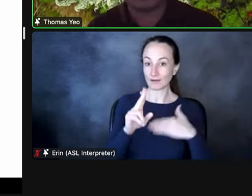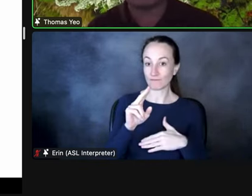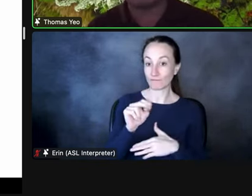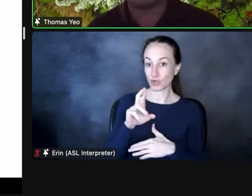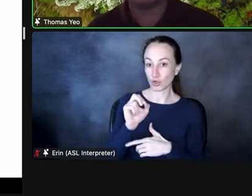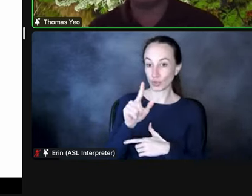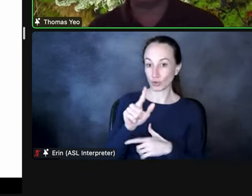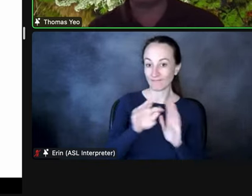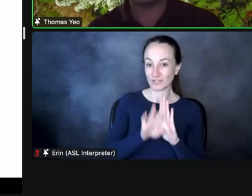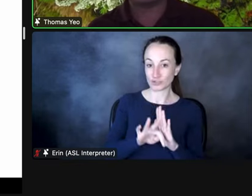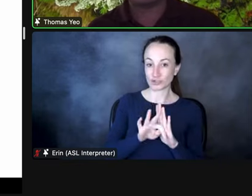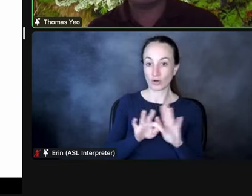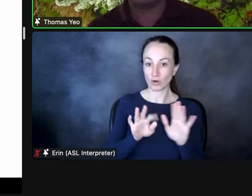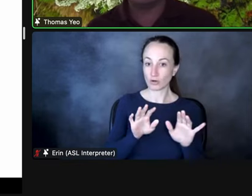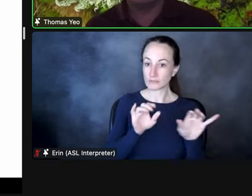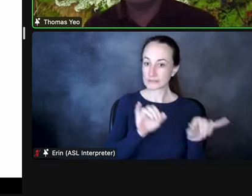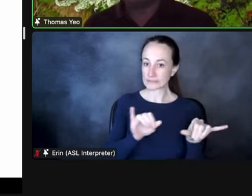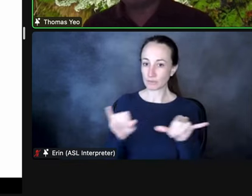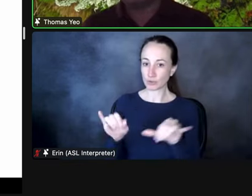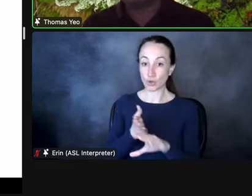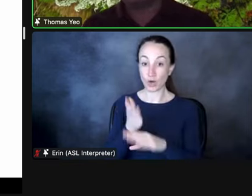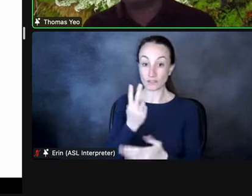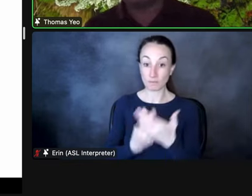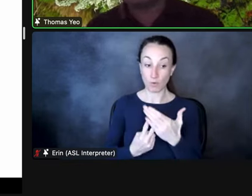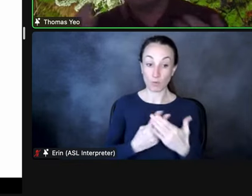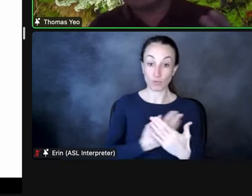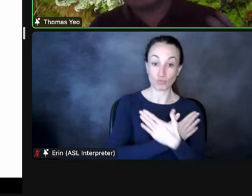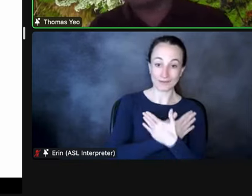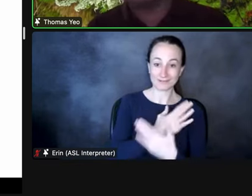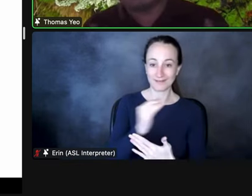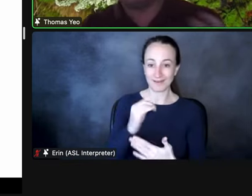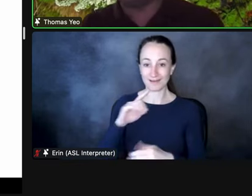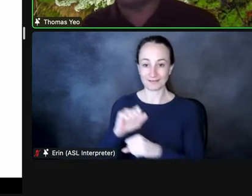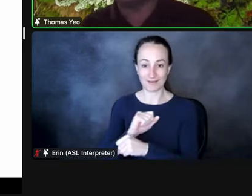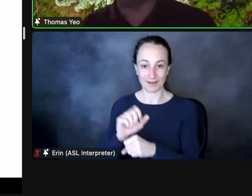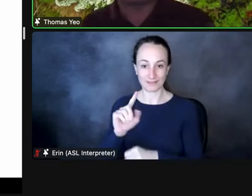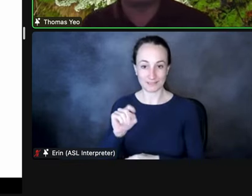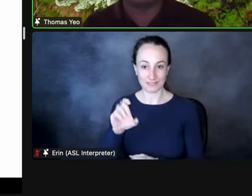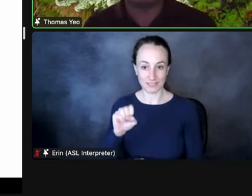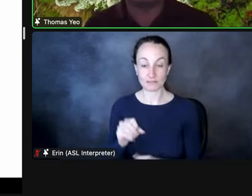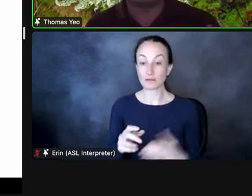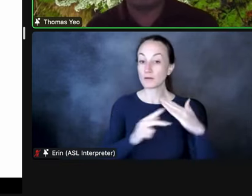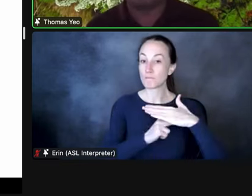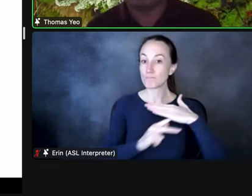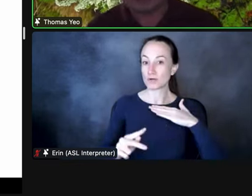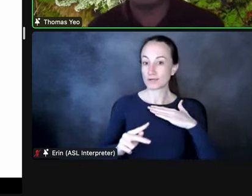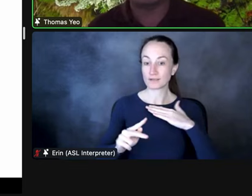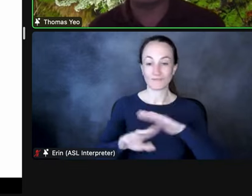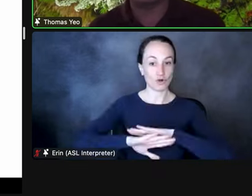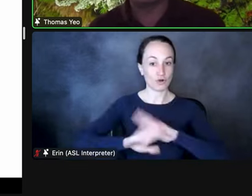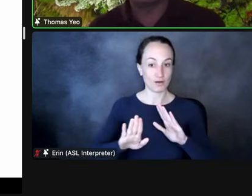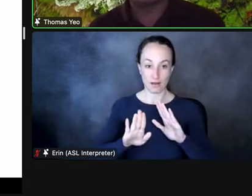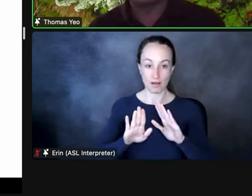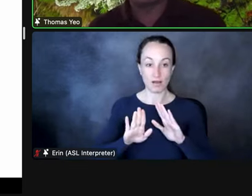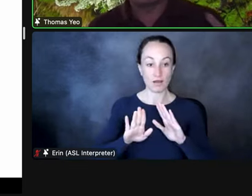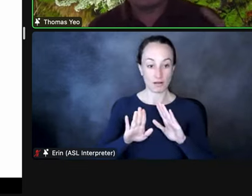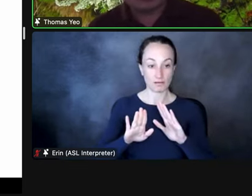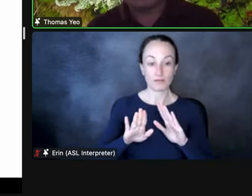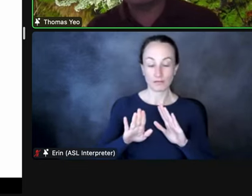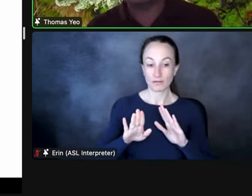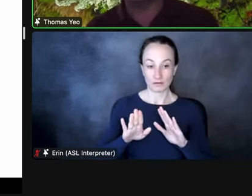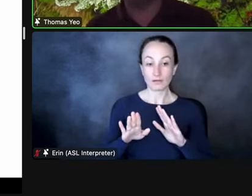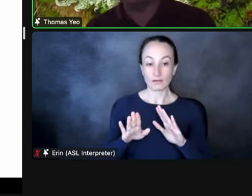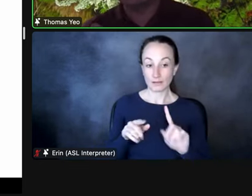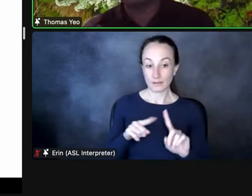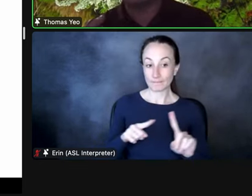resting and task states. But the predictive neural features are not similar across behavioral domains.